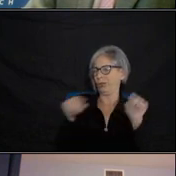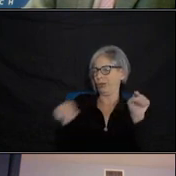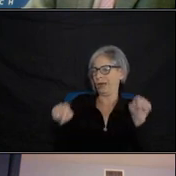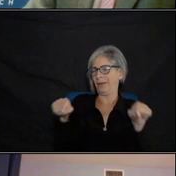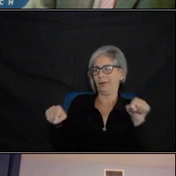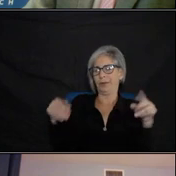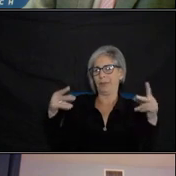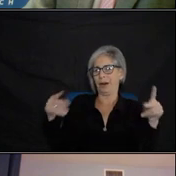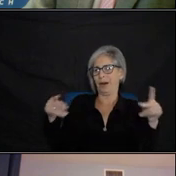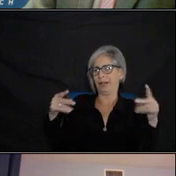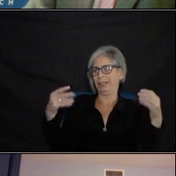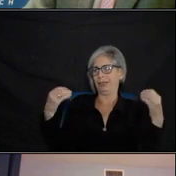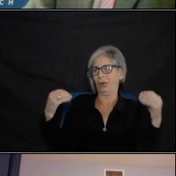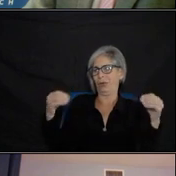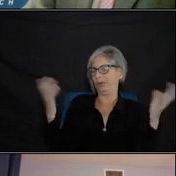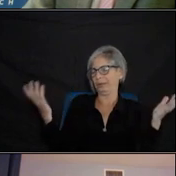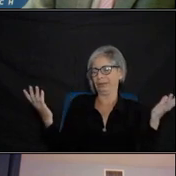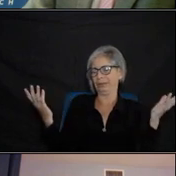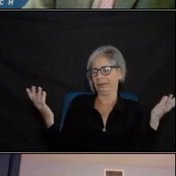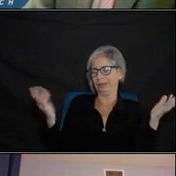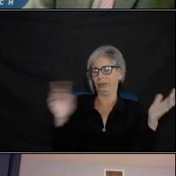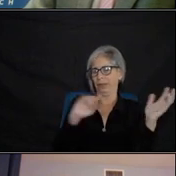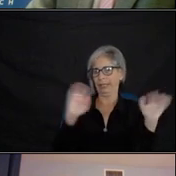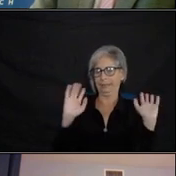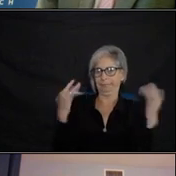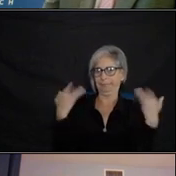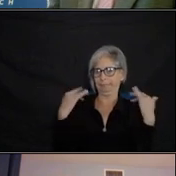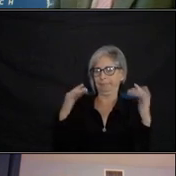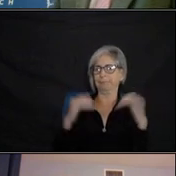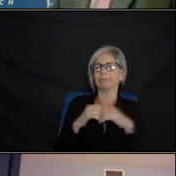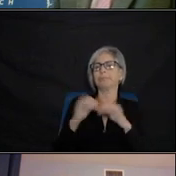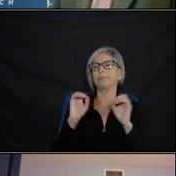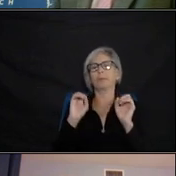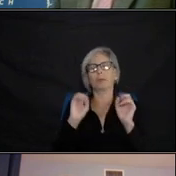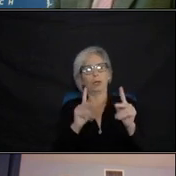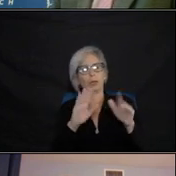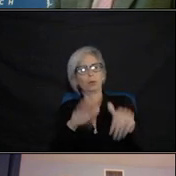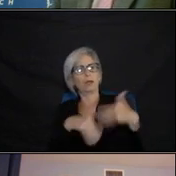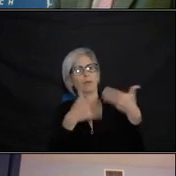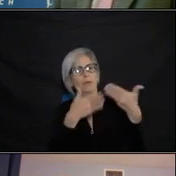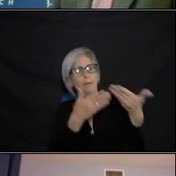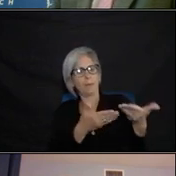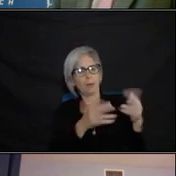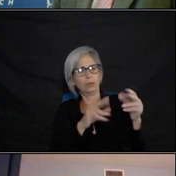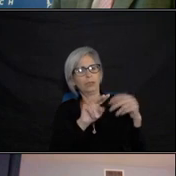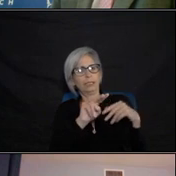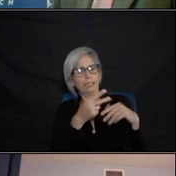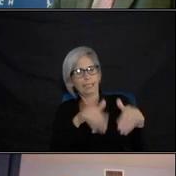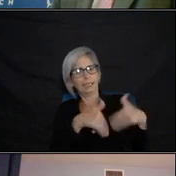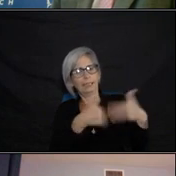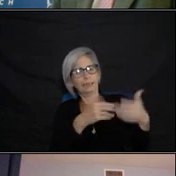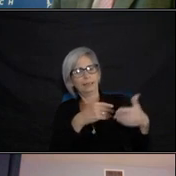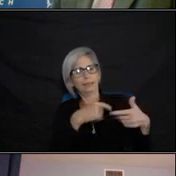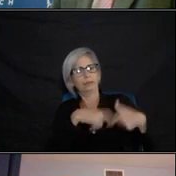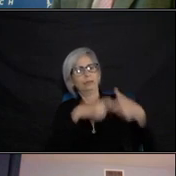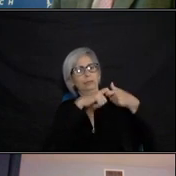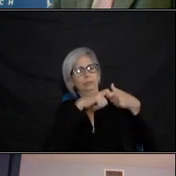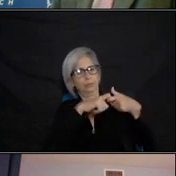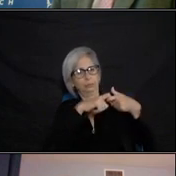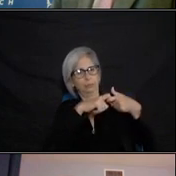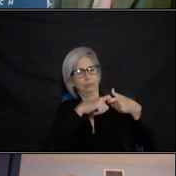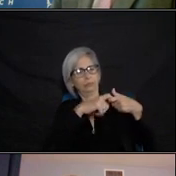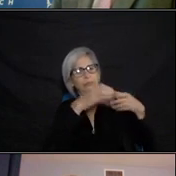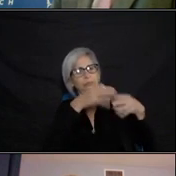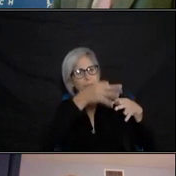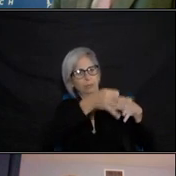to. Okay. All right. So we have a motion and a second to table in